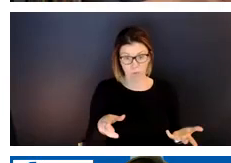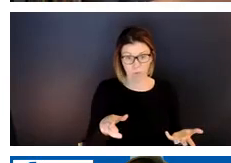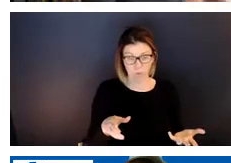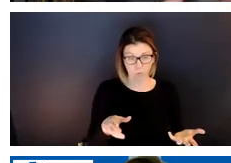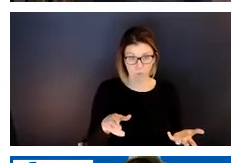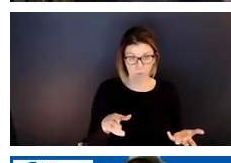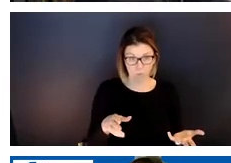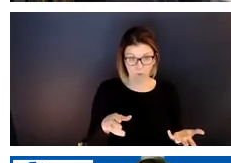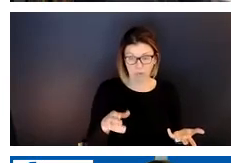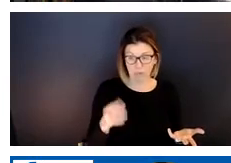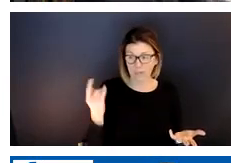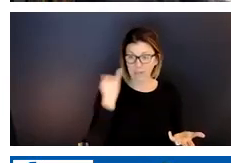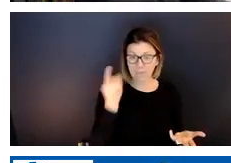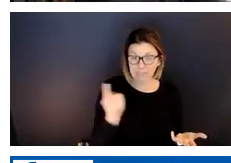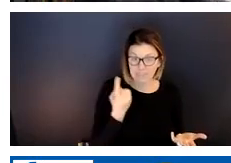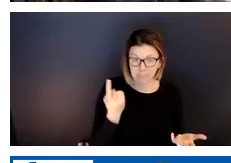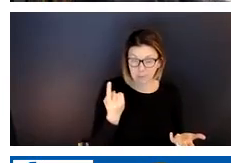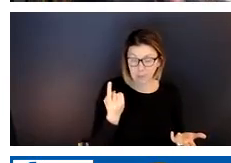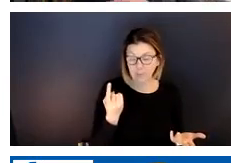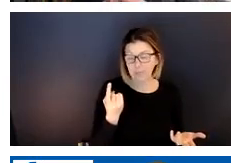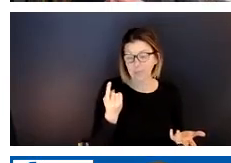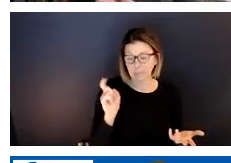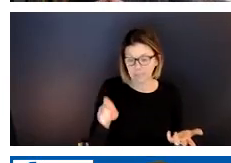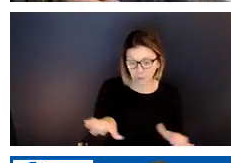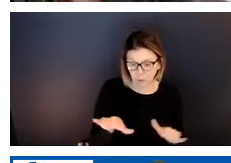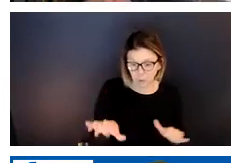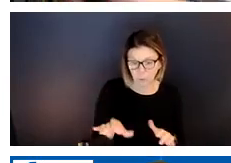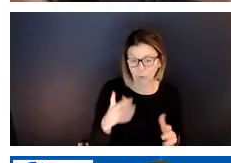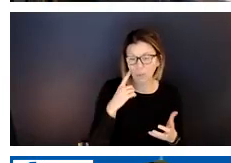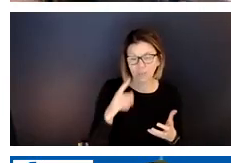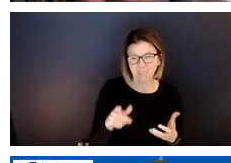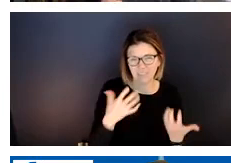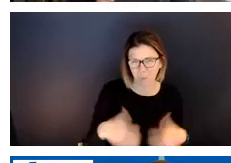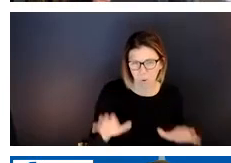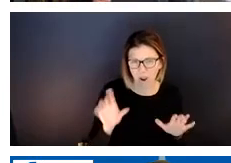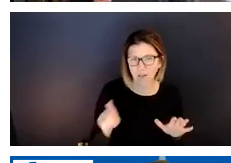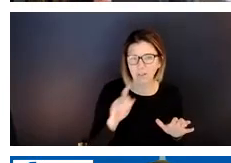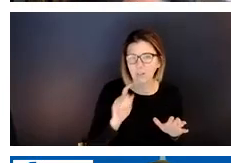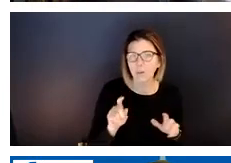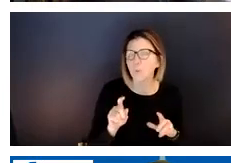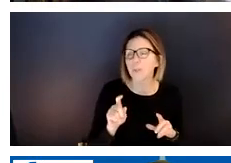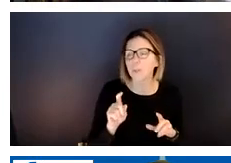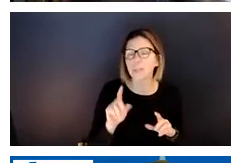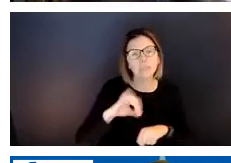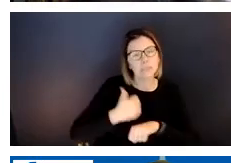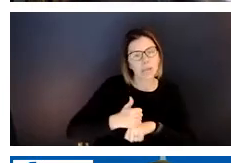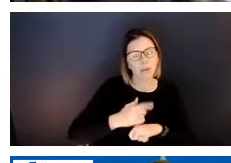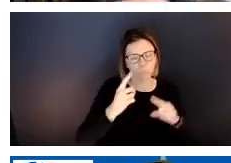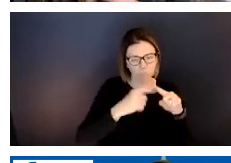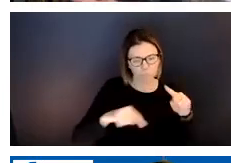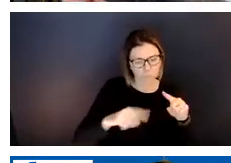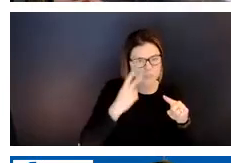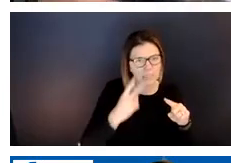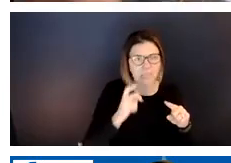than preferred, we can set a boundary or limit so that they don't feel this is going to be indefinite or go